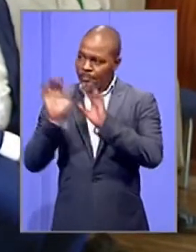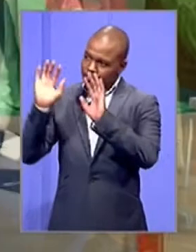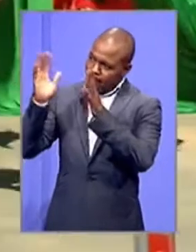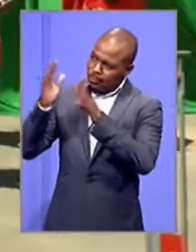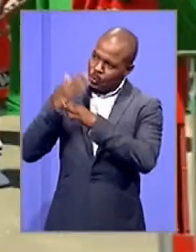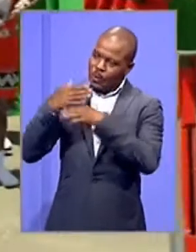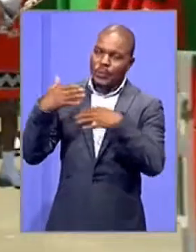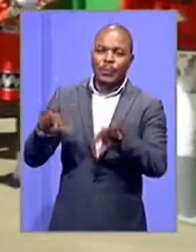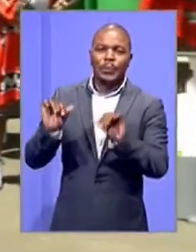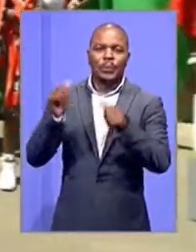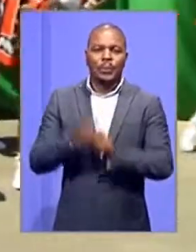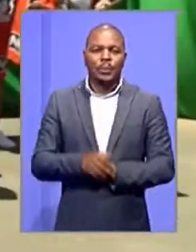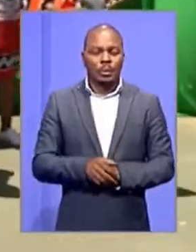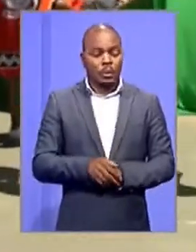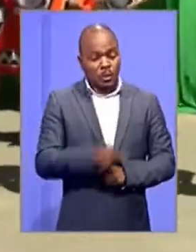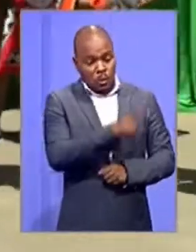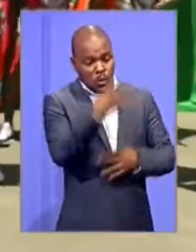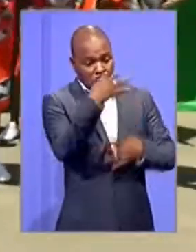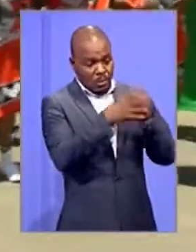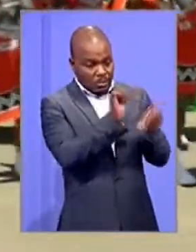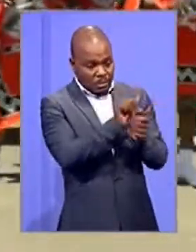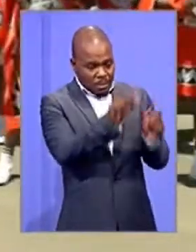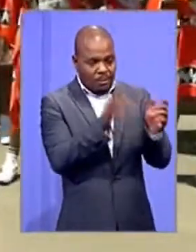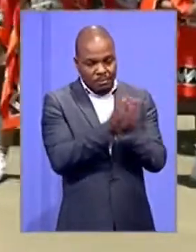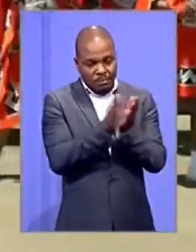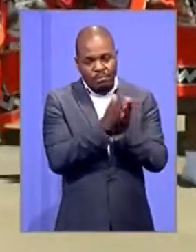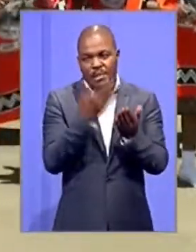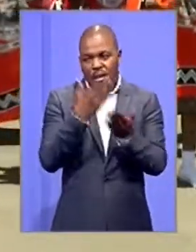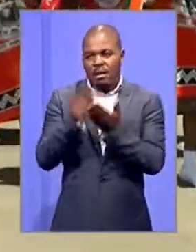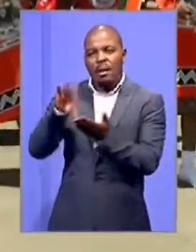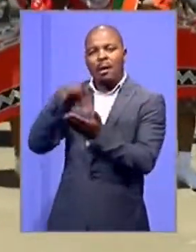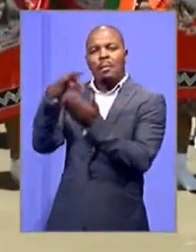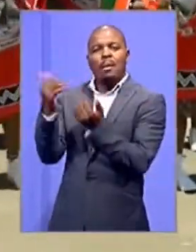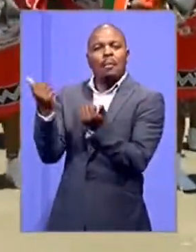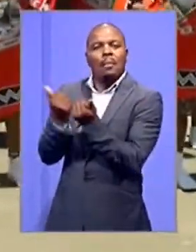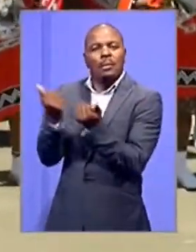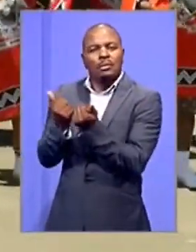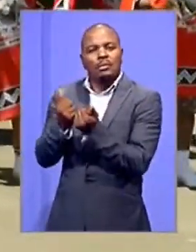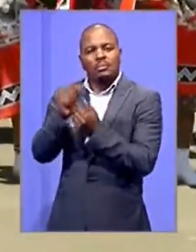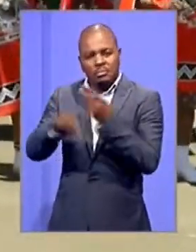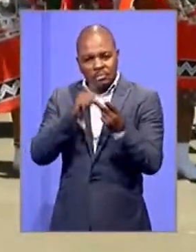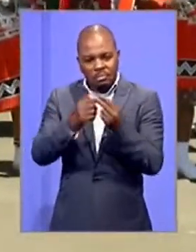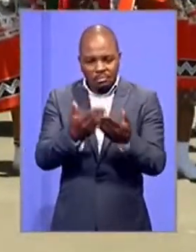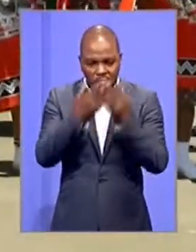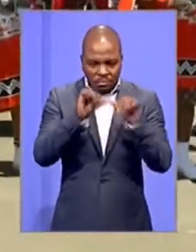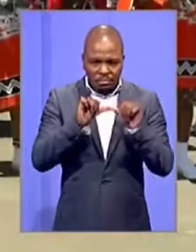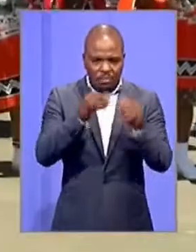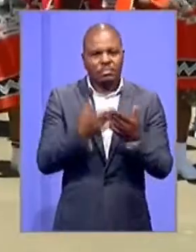bona. Bagolegwa ba tlhotlheletswa go gopela dipasari gore ba kgone go tswetsa pele dithuto tsa bona.